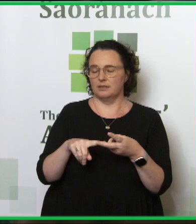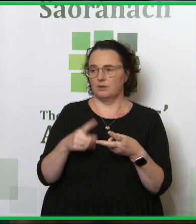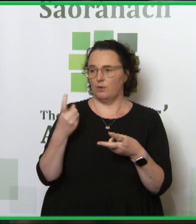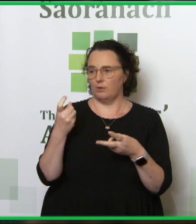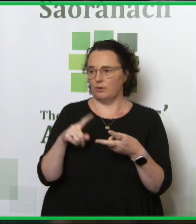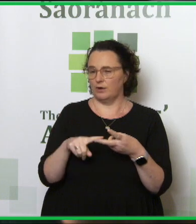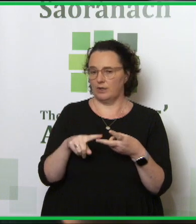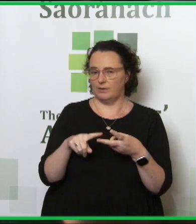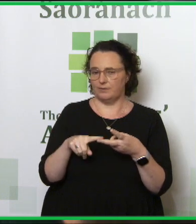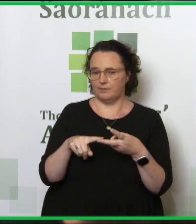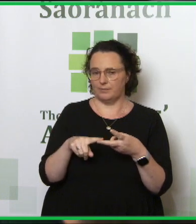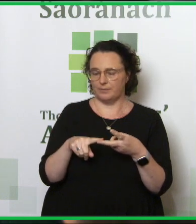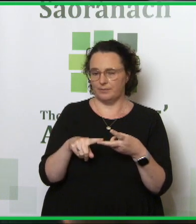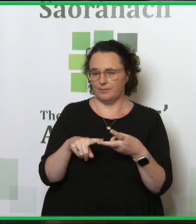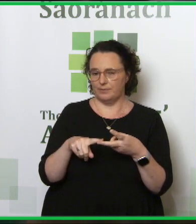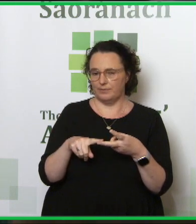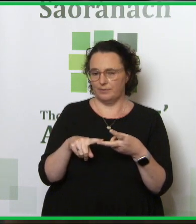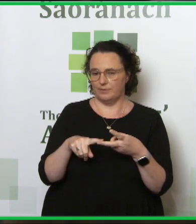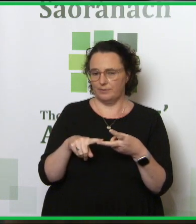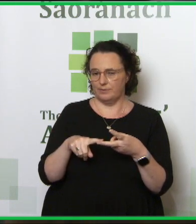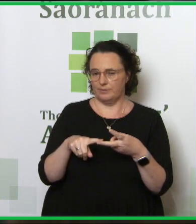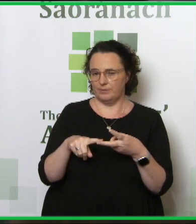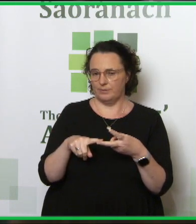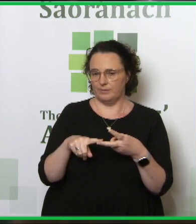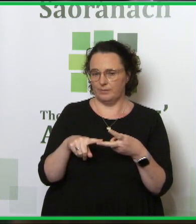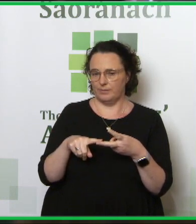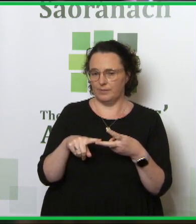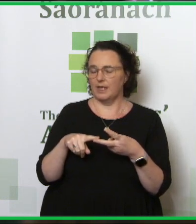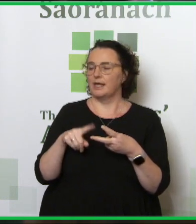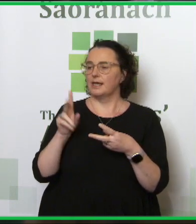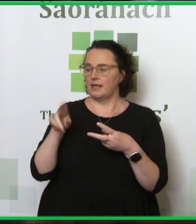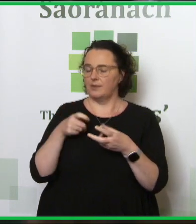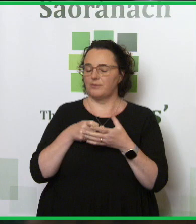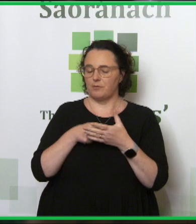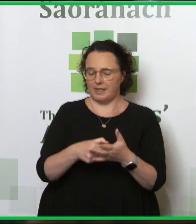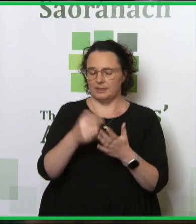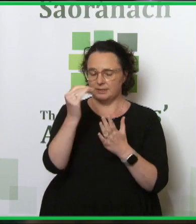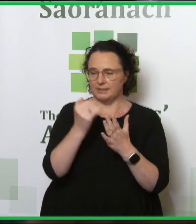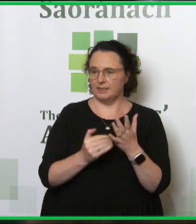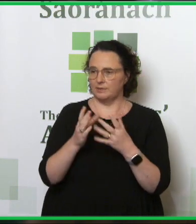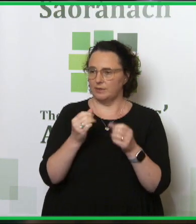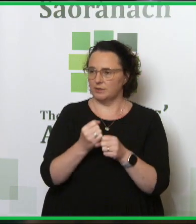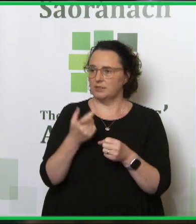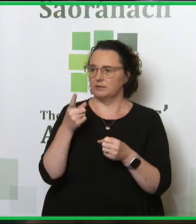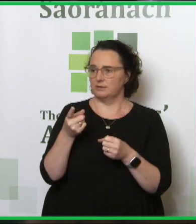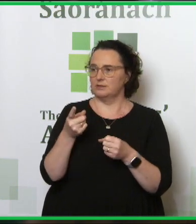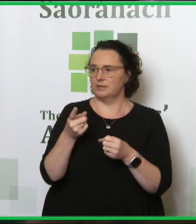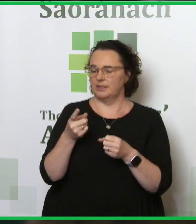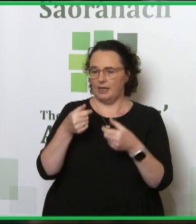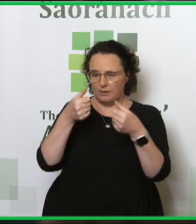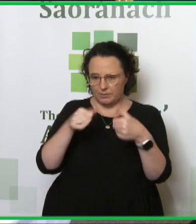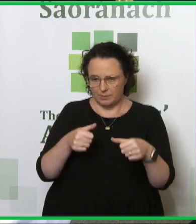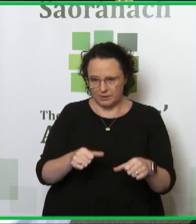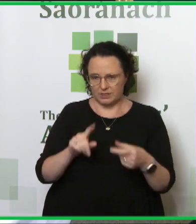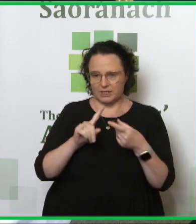was, in terms of, could the recommendation say something about implementation and accountability as well,